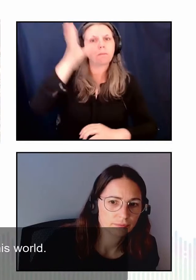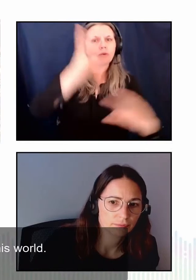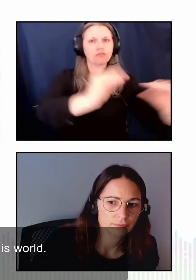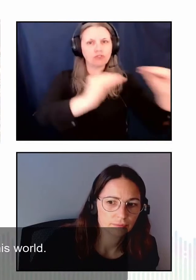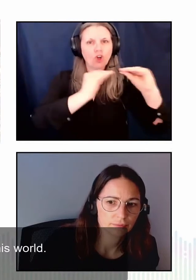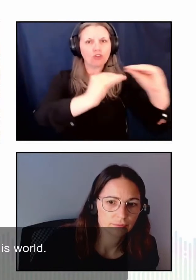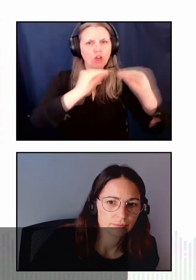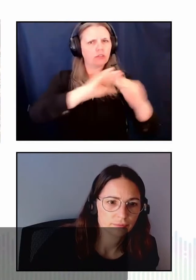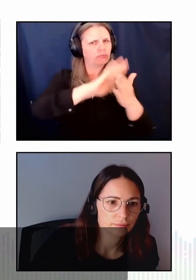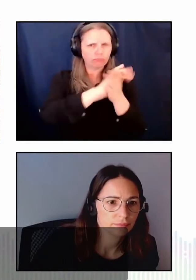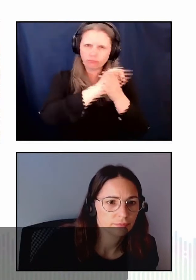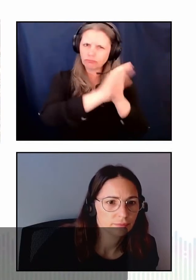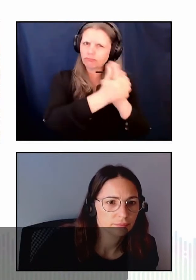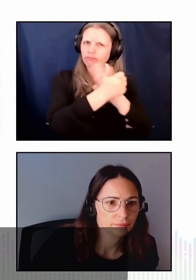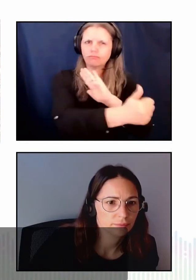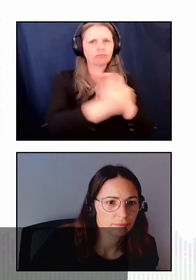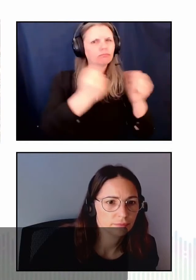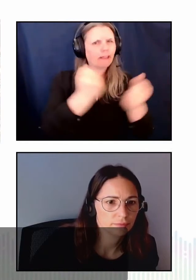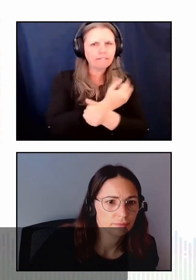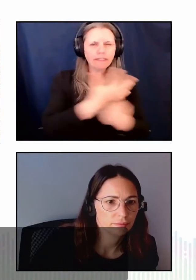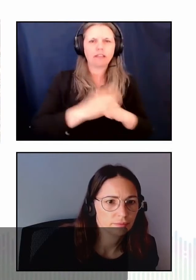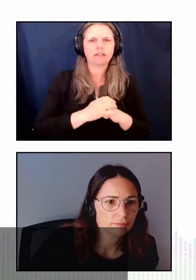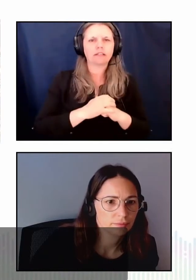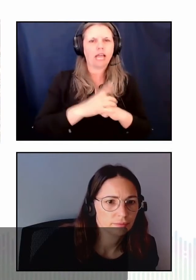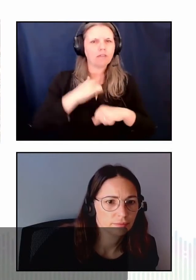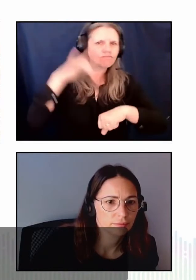me on the land. We traveled by dog team.